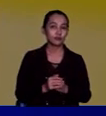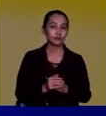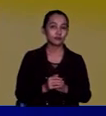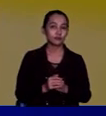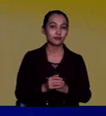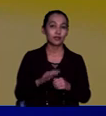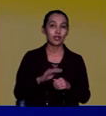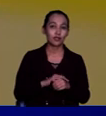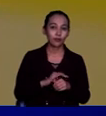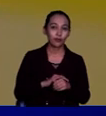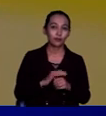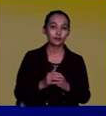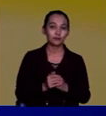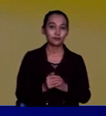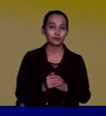Mehribon.